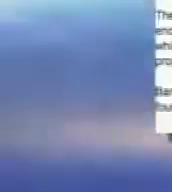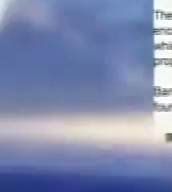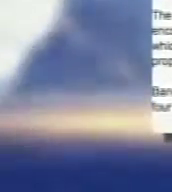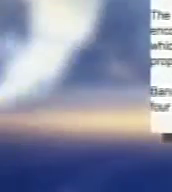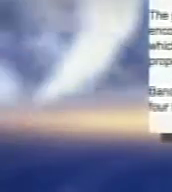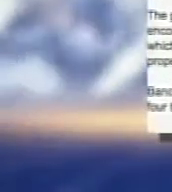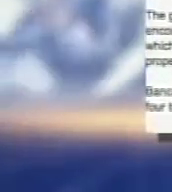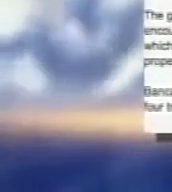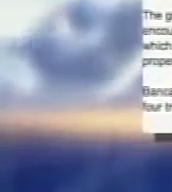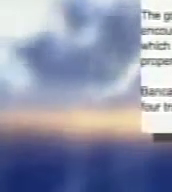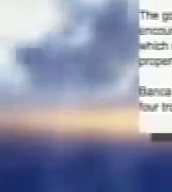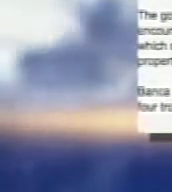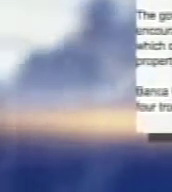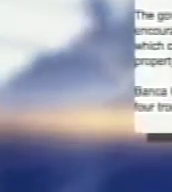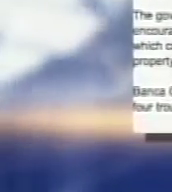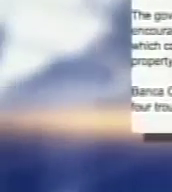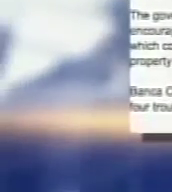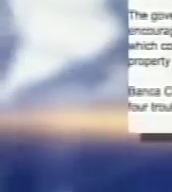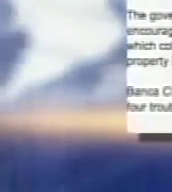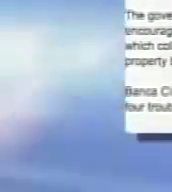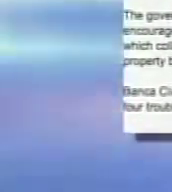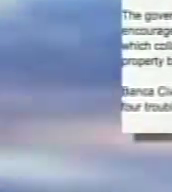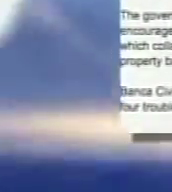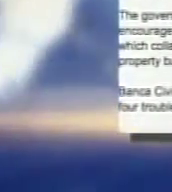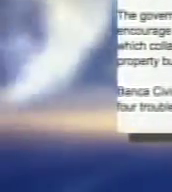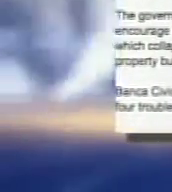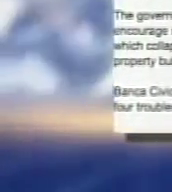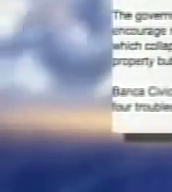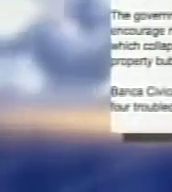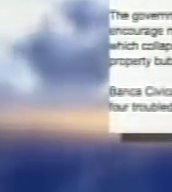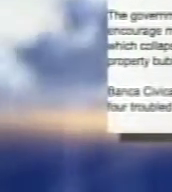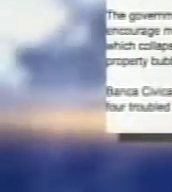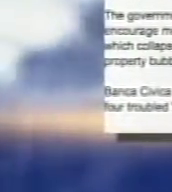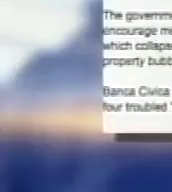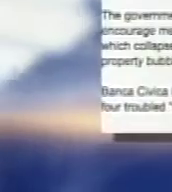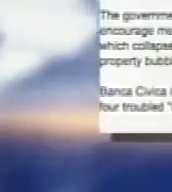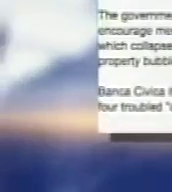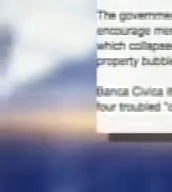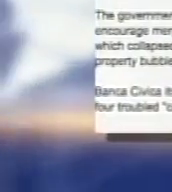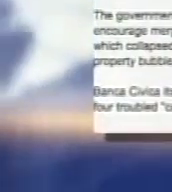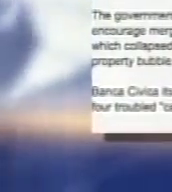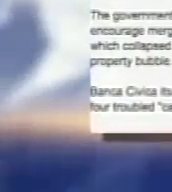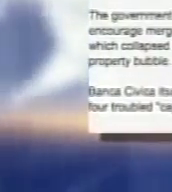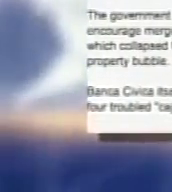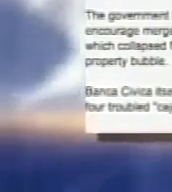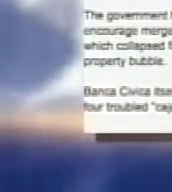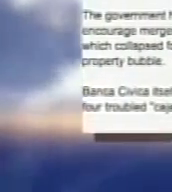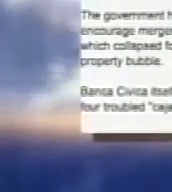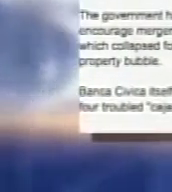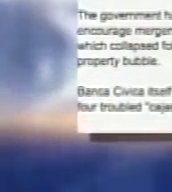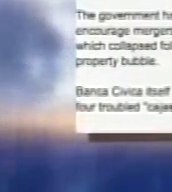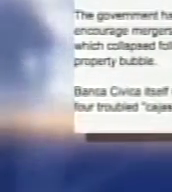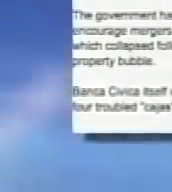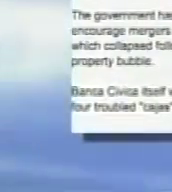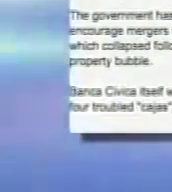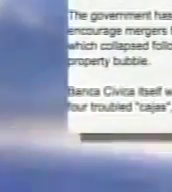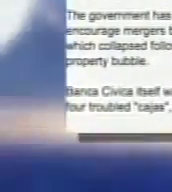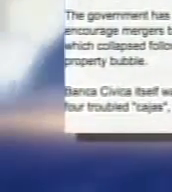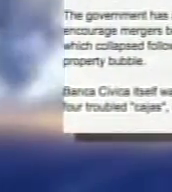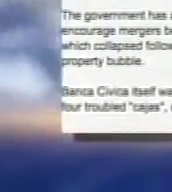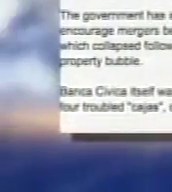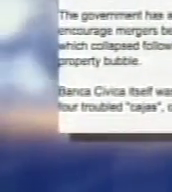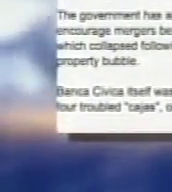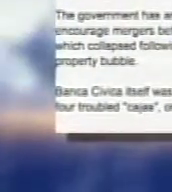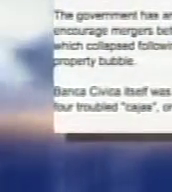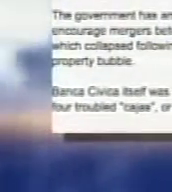Banca Civica for 977 million euros or $1.3 billion. The Spanish government amended laws to encourage